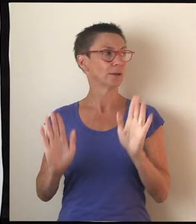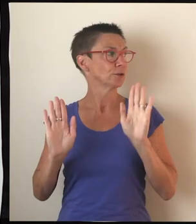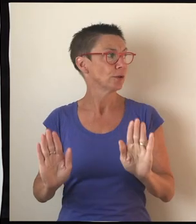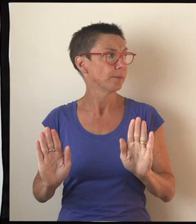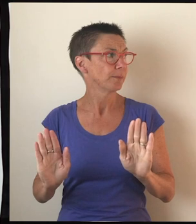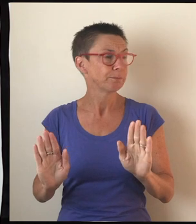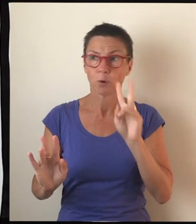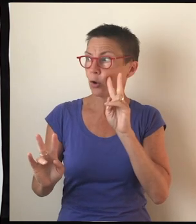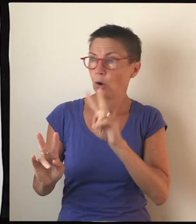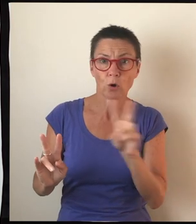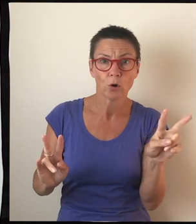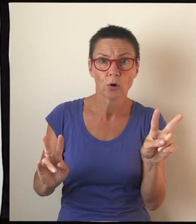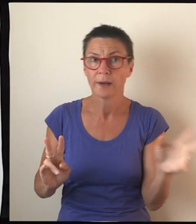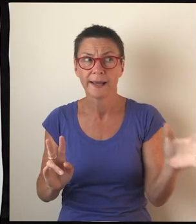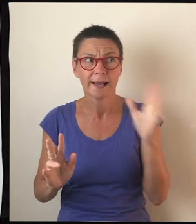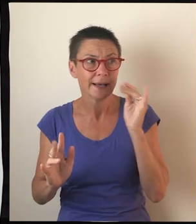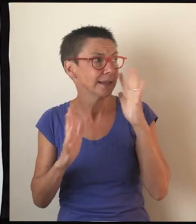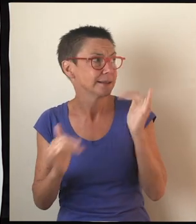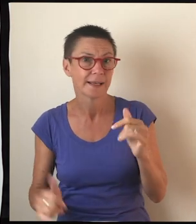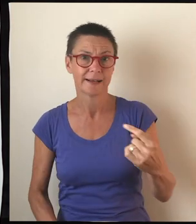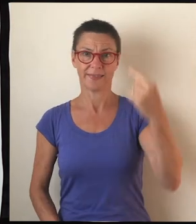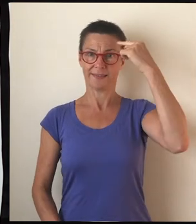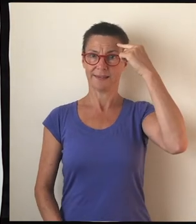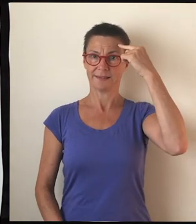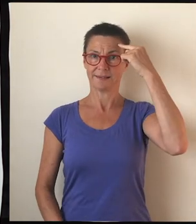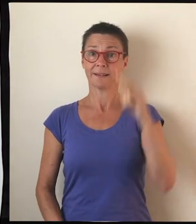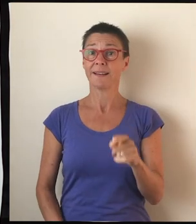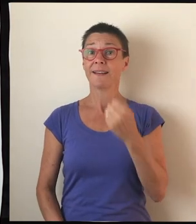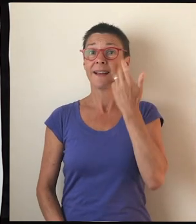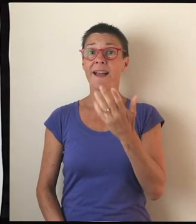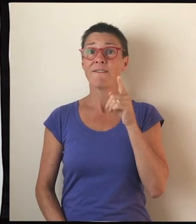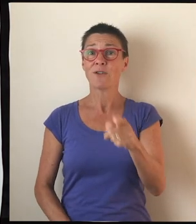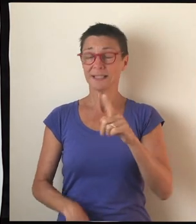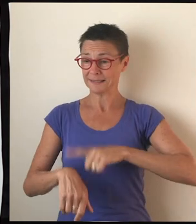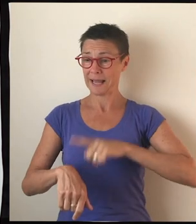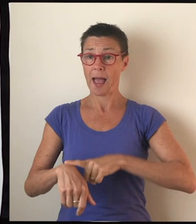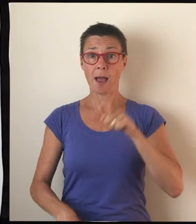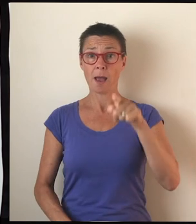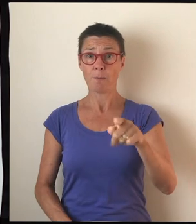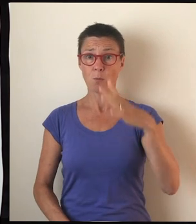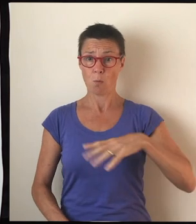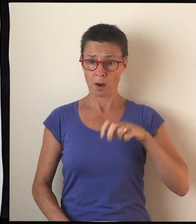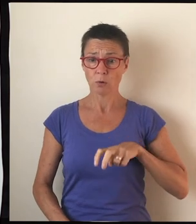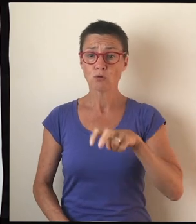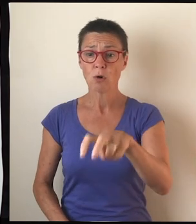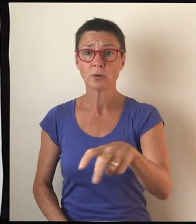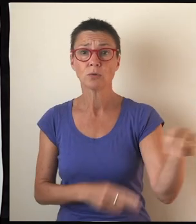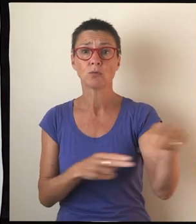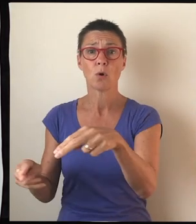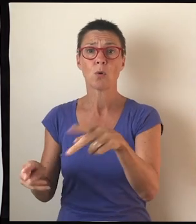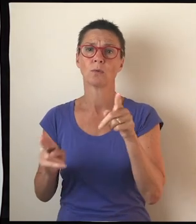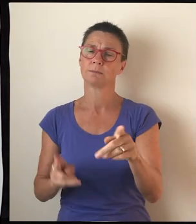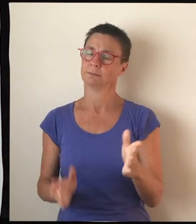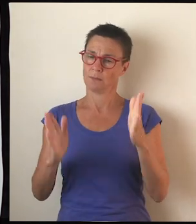You gotta stop, look, listen and think. 'Cause every time you cross